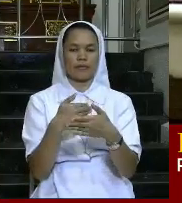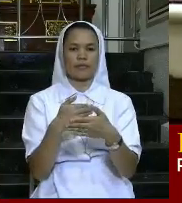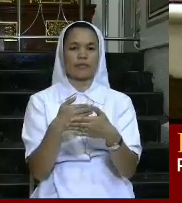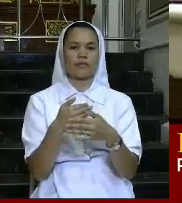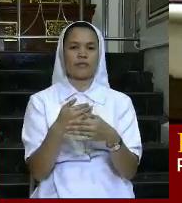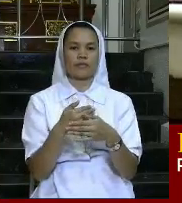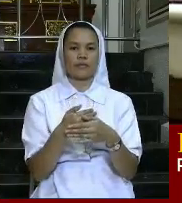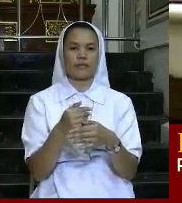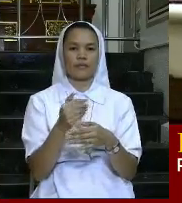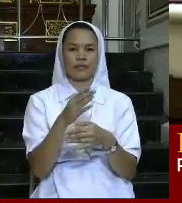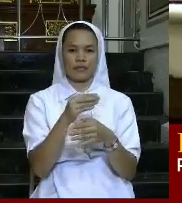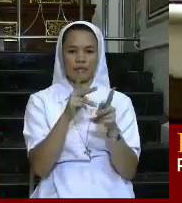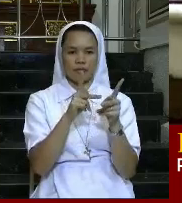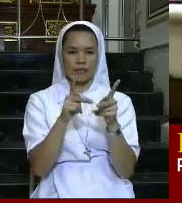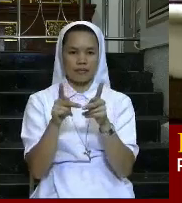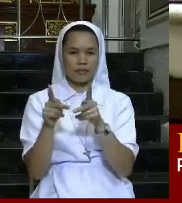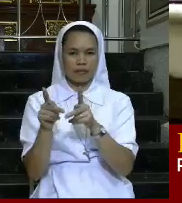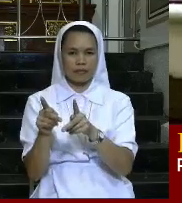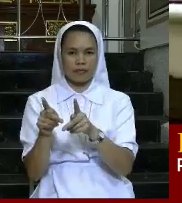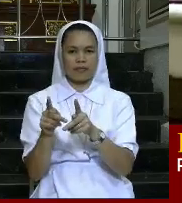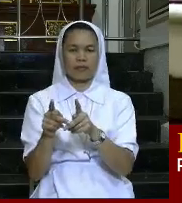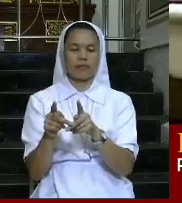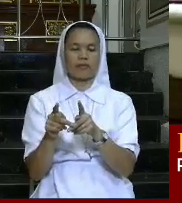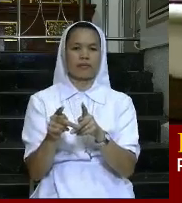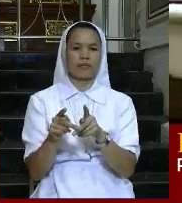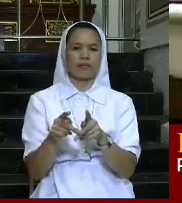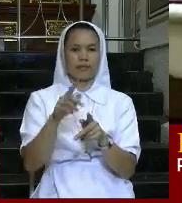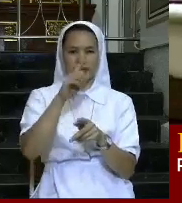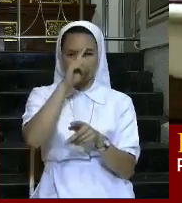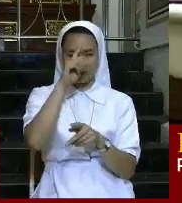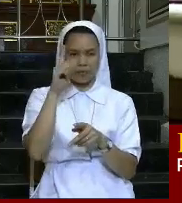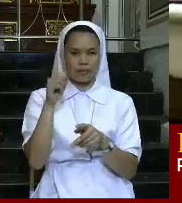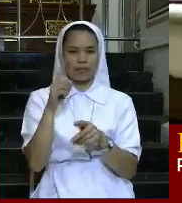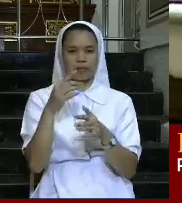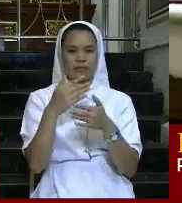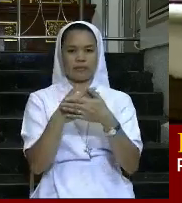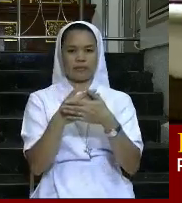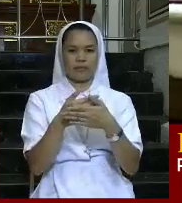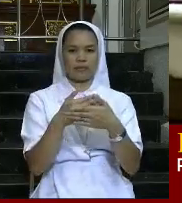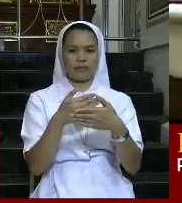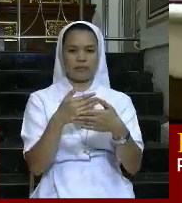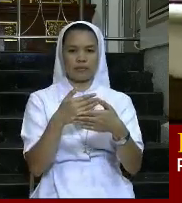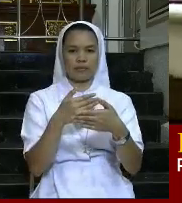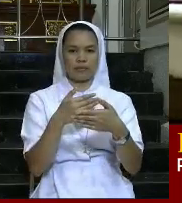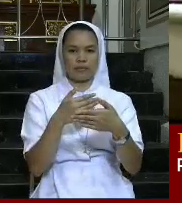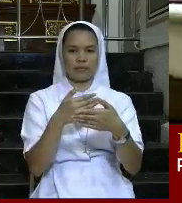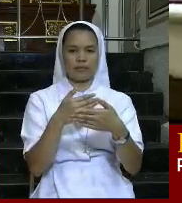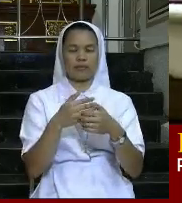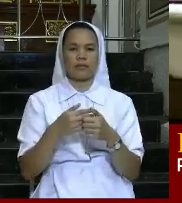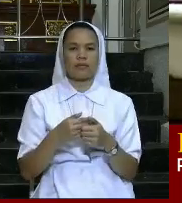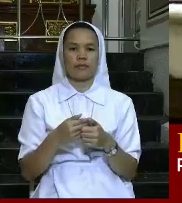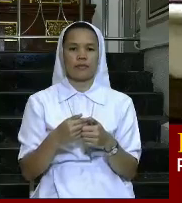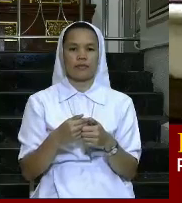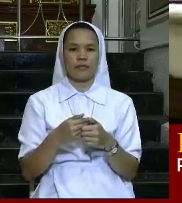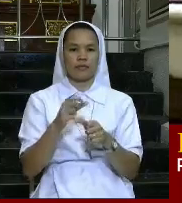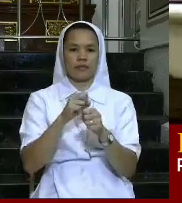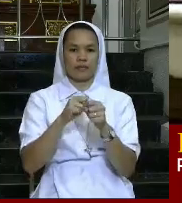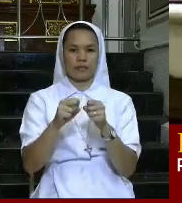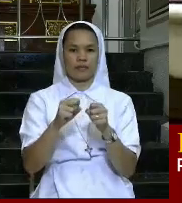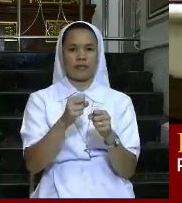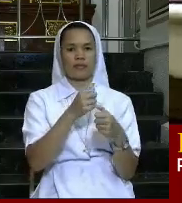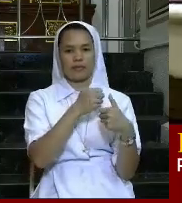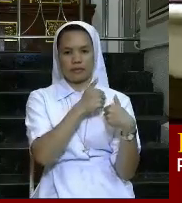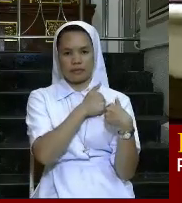and proper implementation of health precautions. We also pray for our social